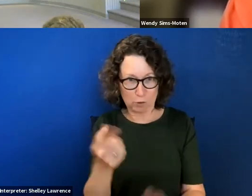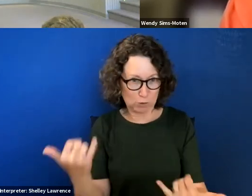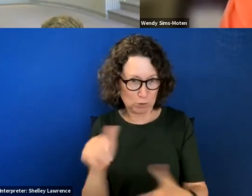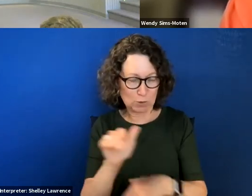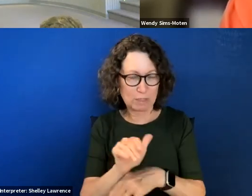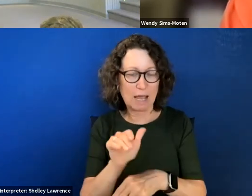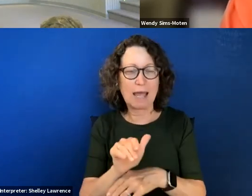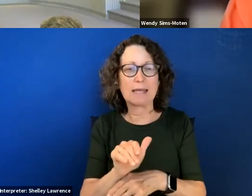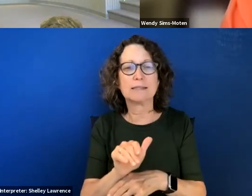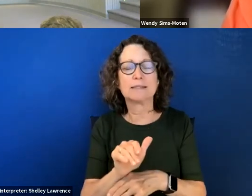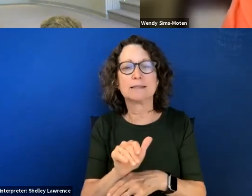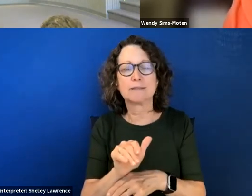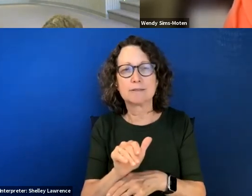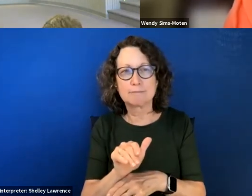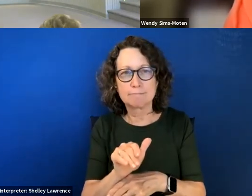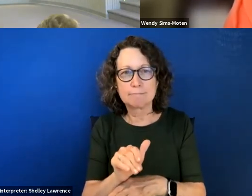the